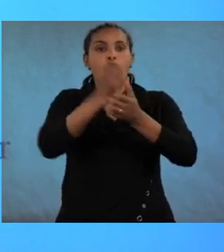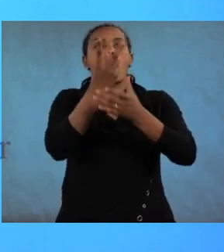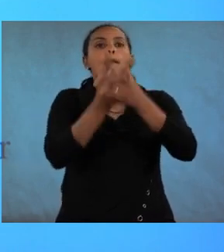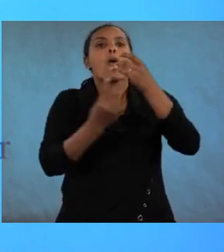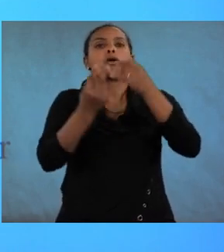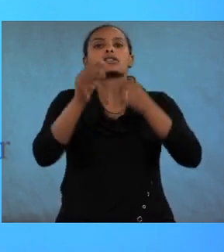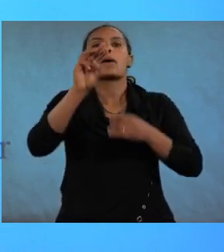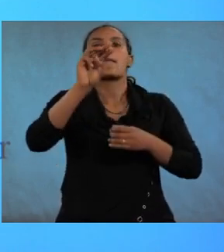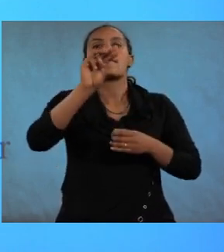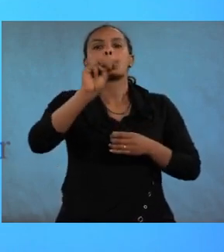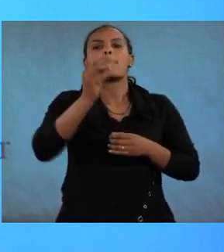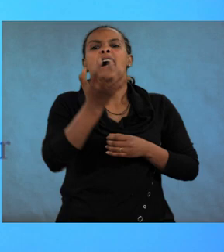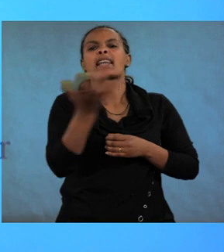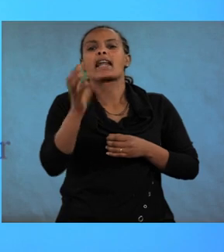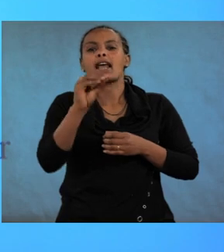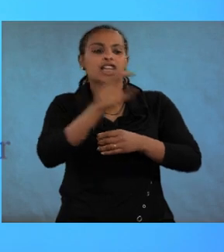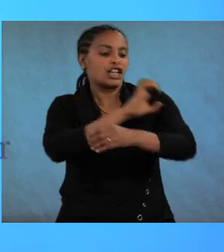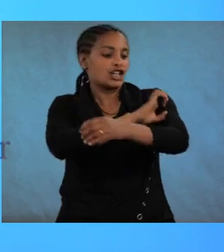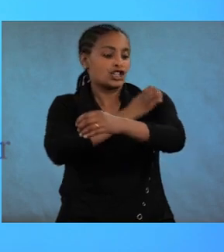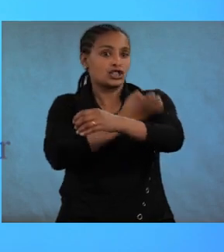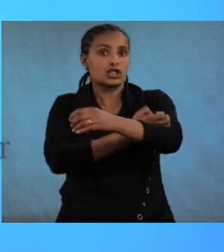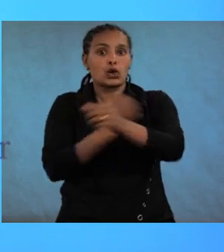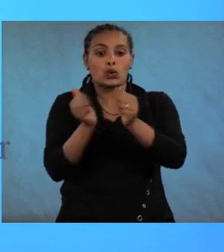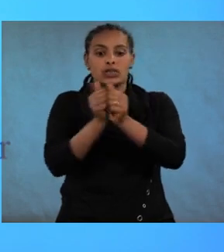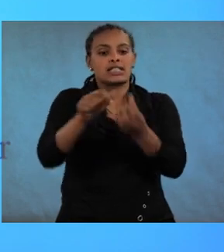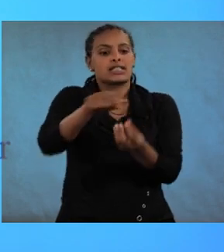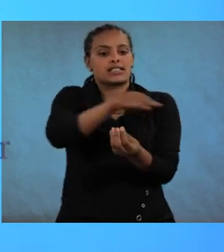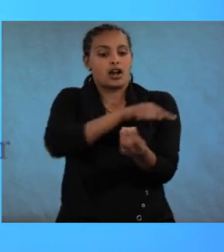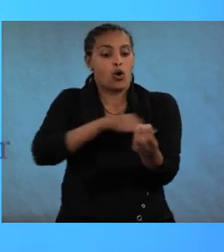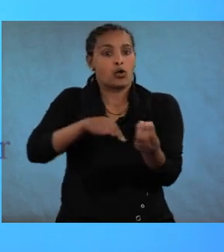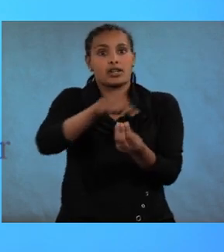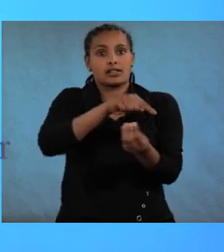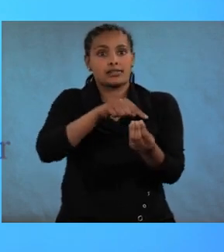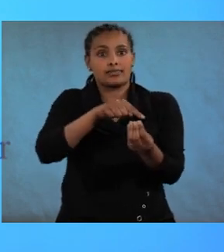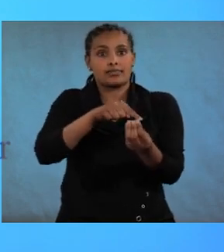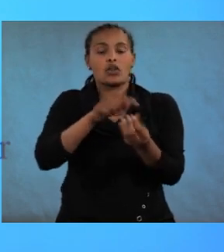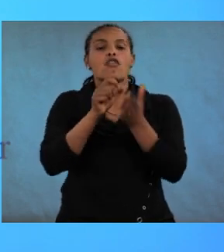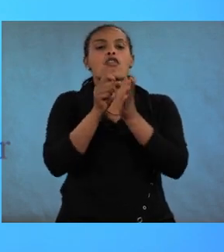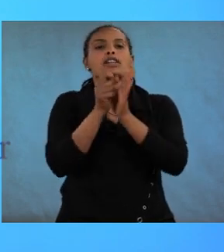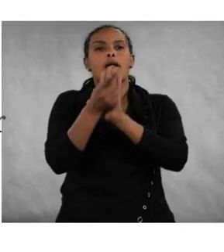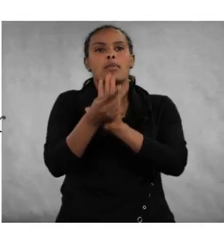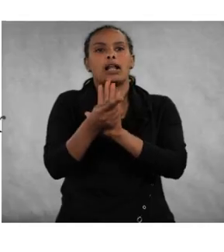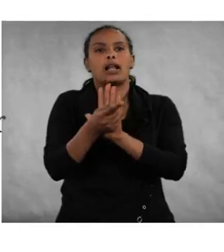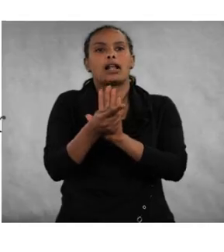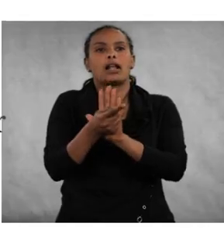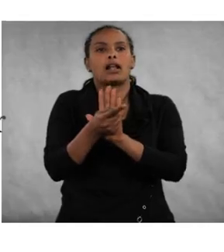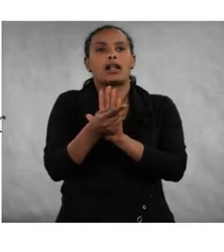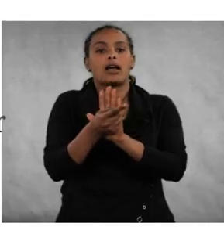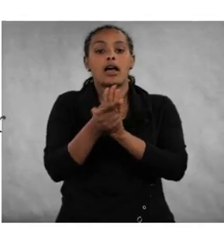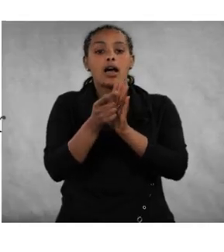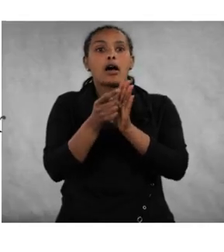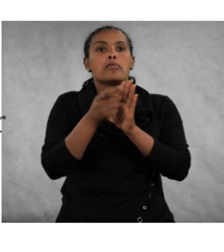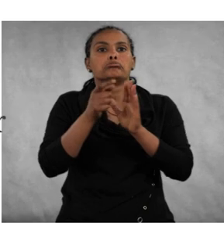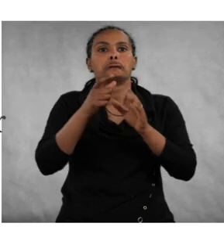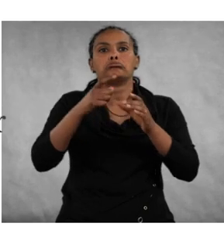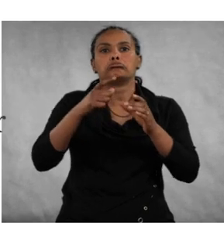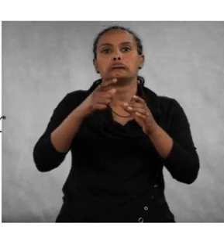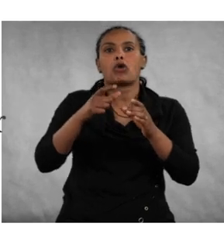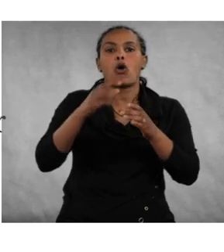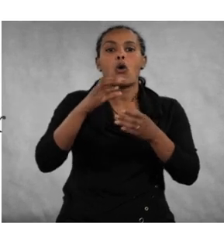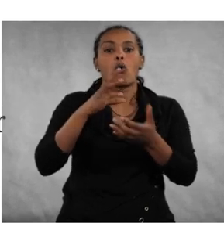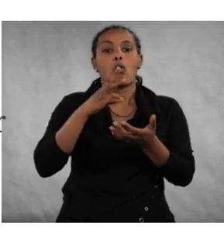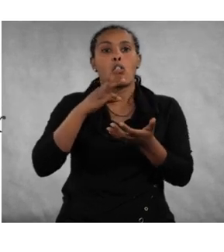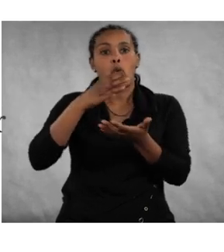matter and energy with the surrounding. For example, a beaker of